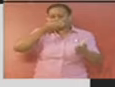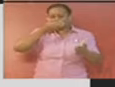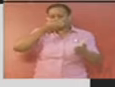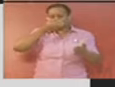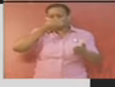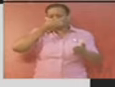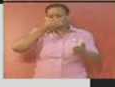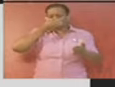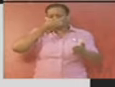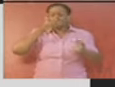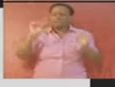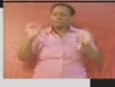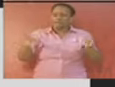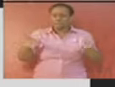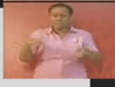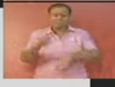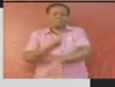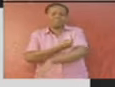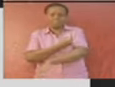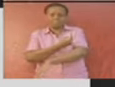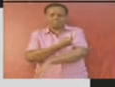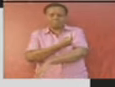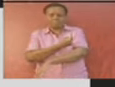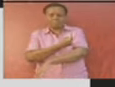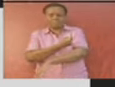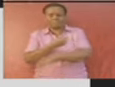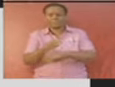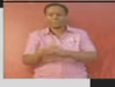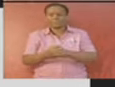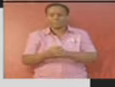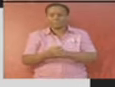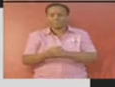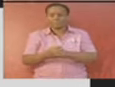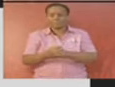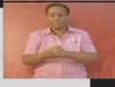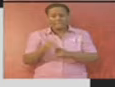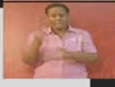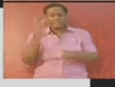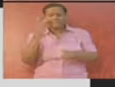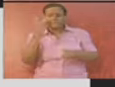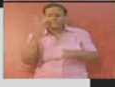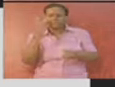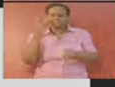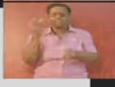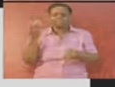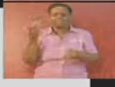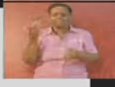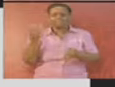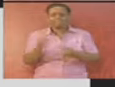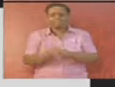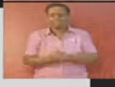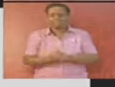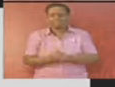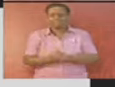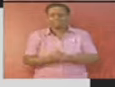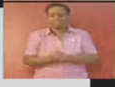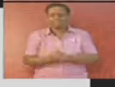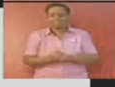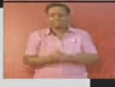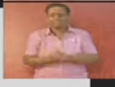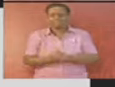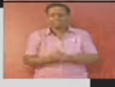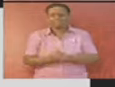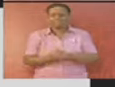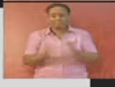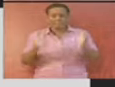If we go to the second slide, please. So this slide just gives you an idea of the difference between vaccination and